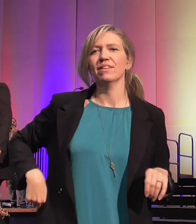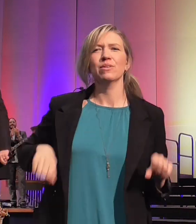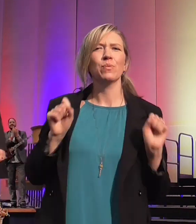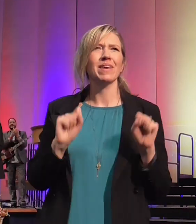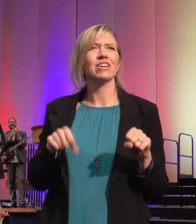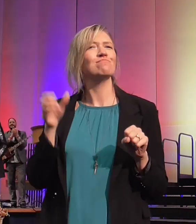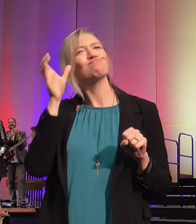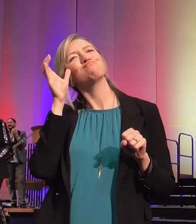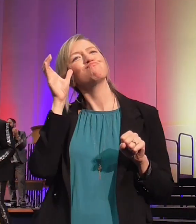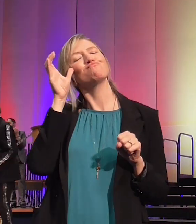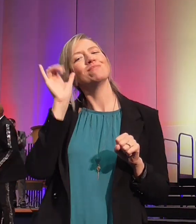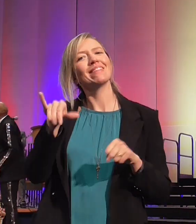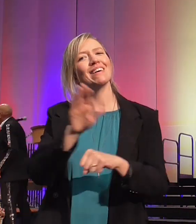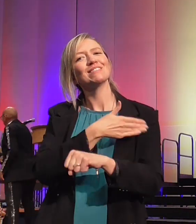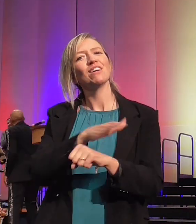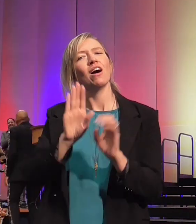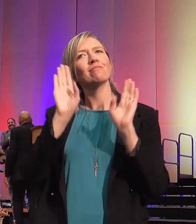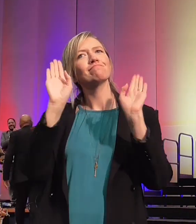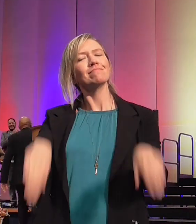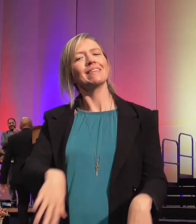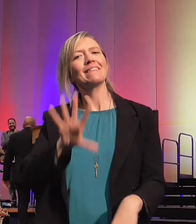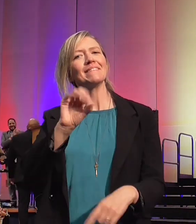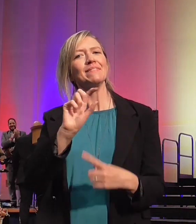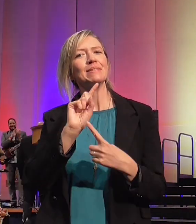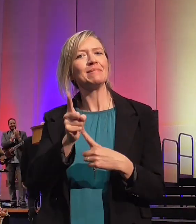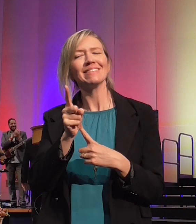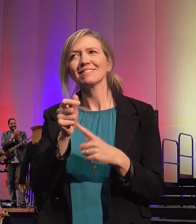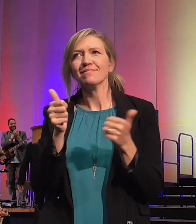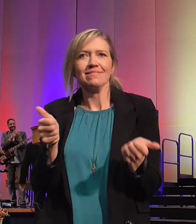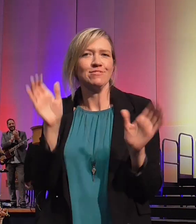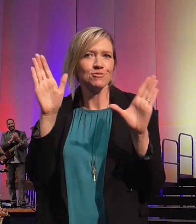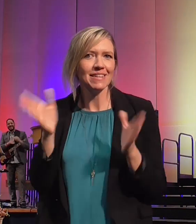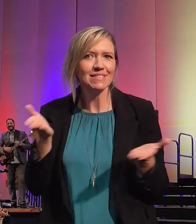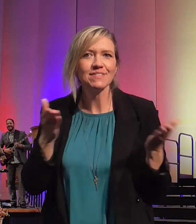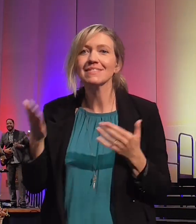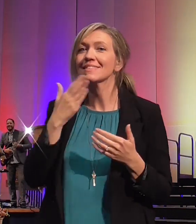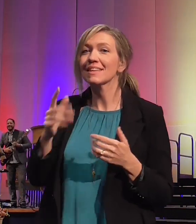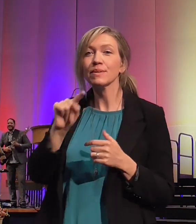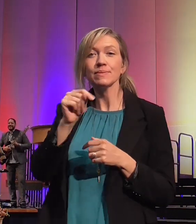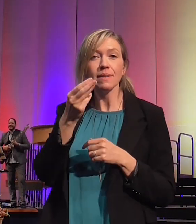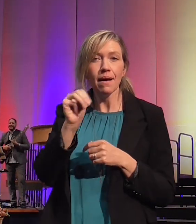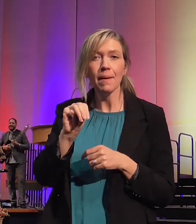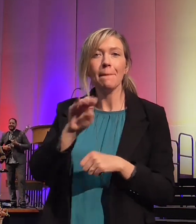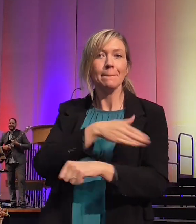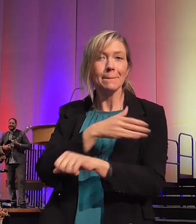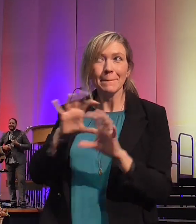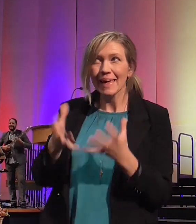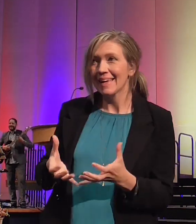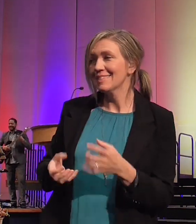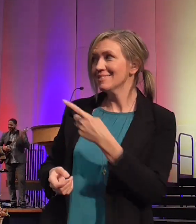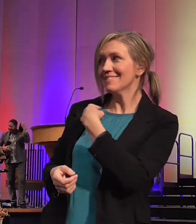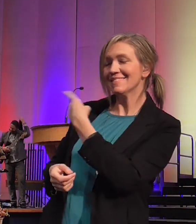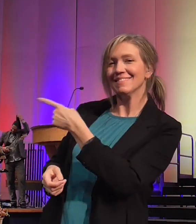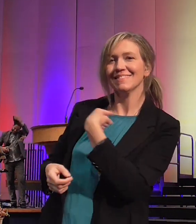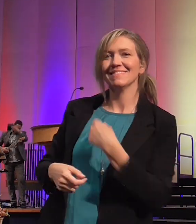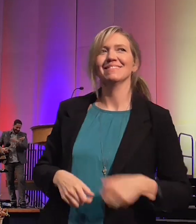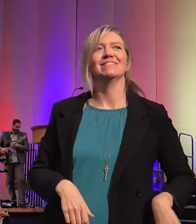We could just do that song for 50 more minutes and have a great service. Thank you, Tom Litch and our Mile High Band.